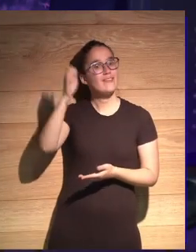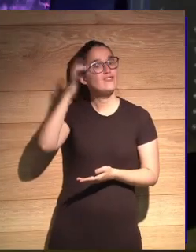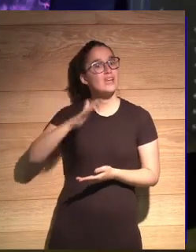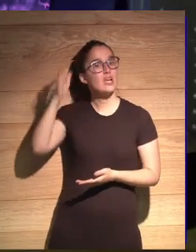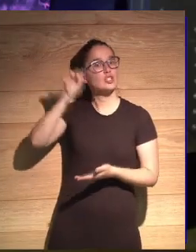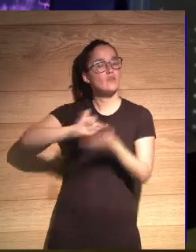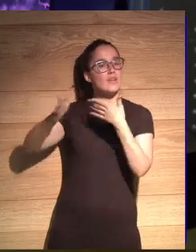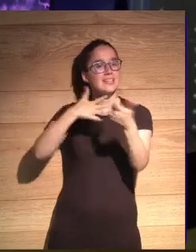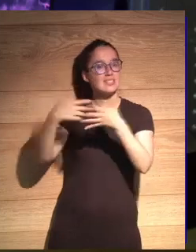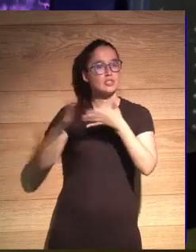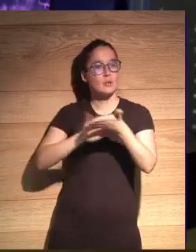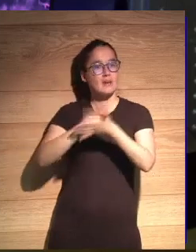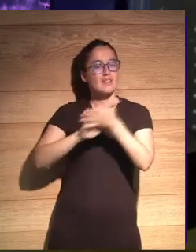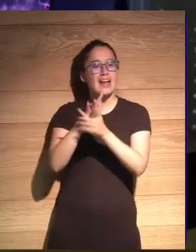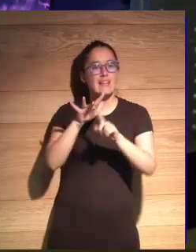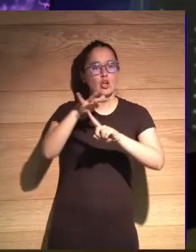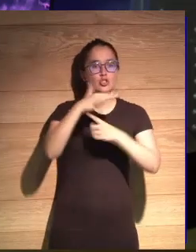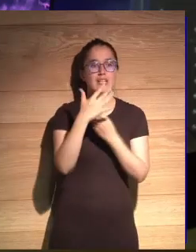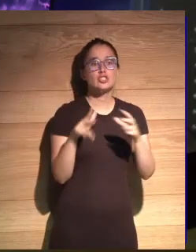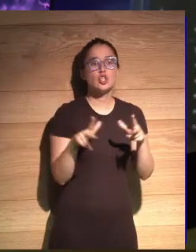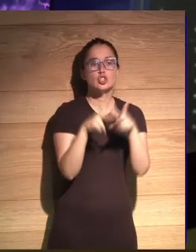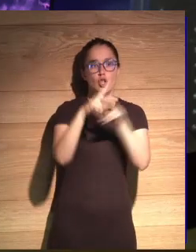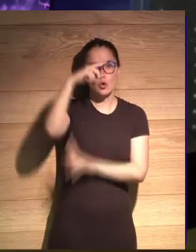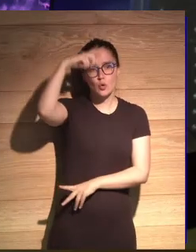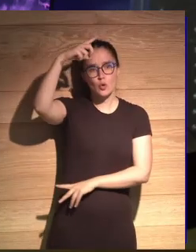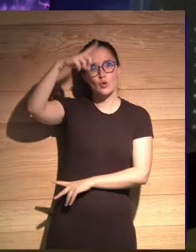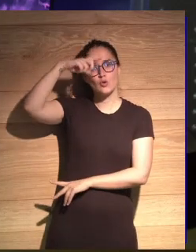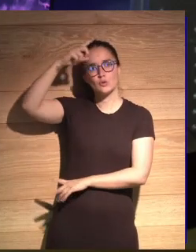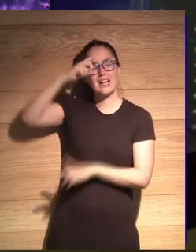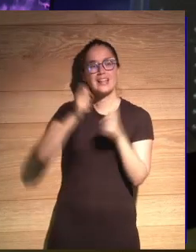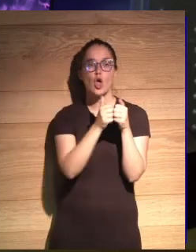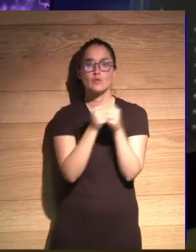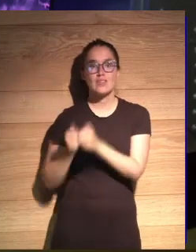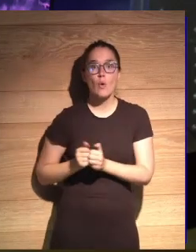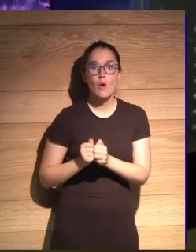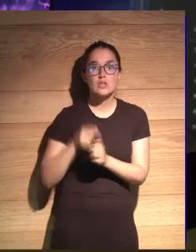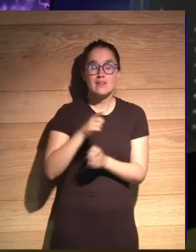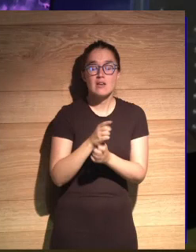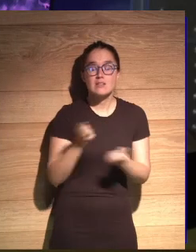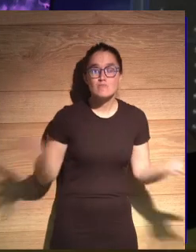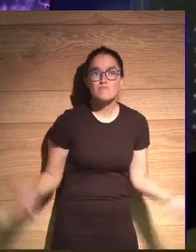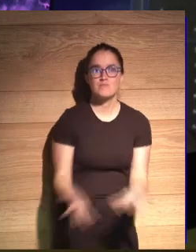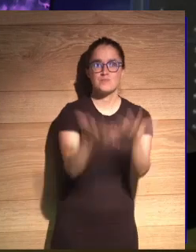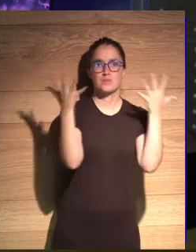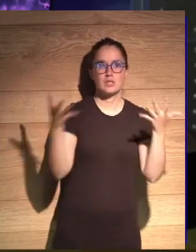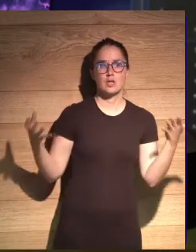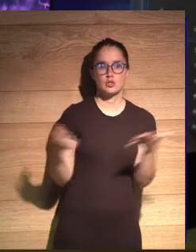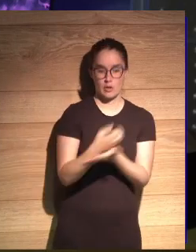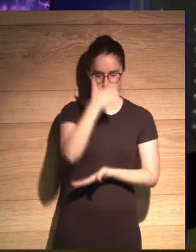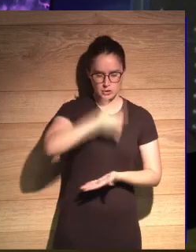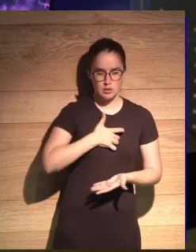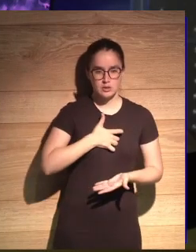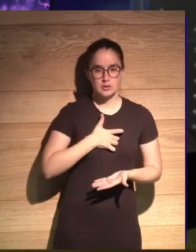MGW. Then I'll give the floor to Gregorio Luri. He's a philosopher and writer that will give us some cultural